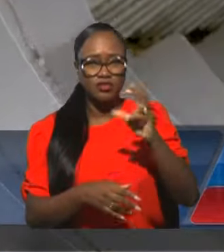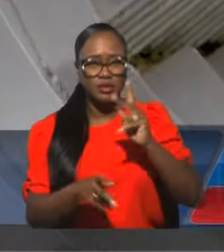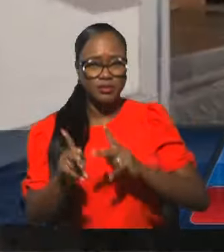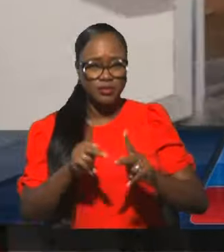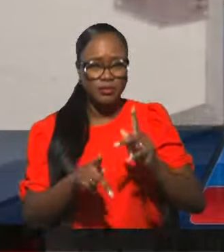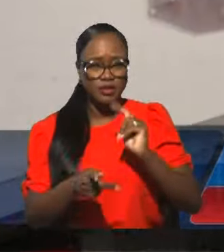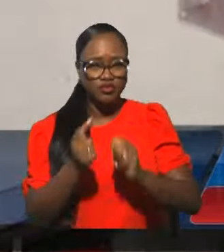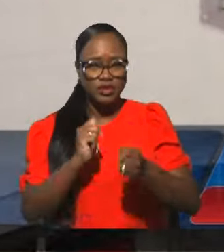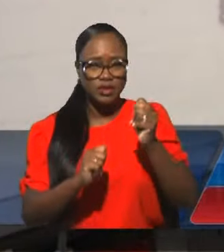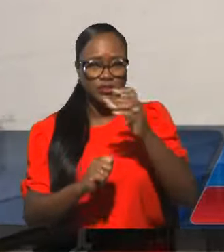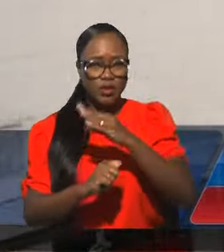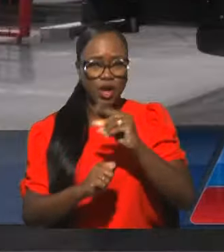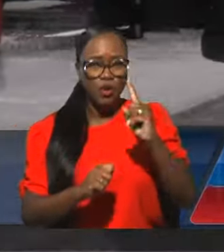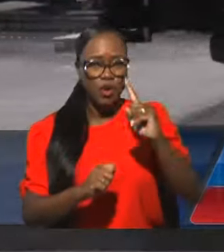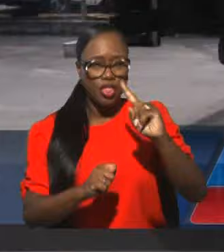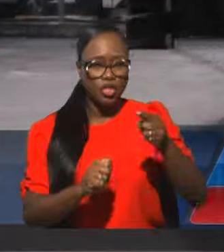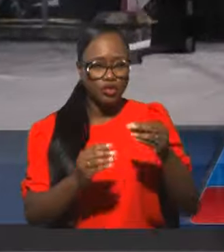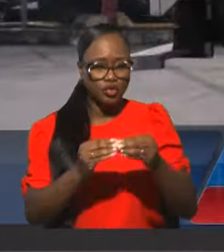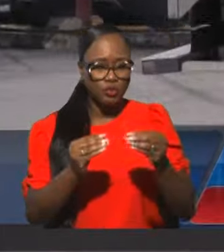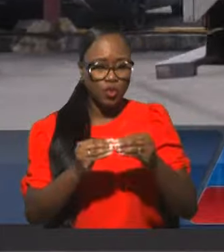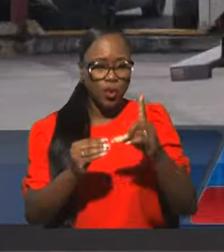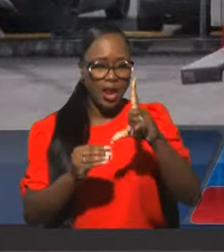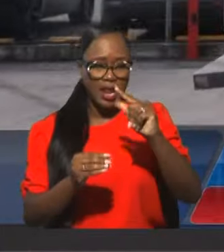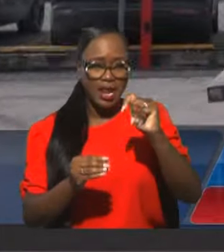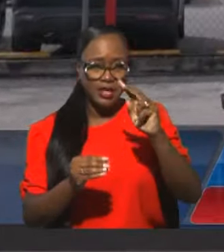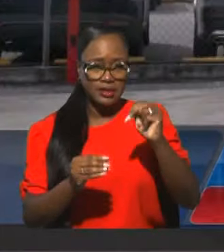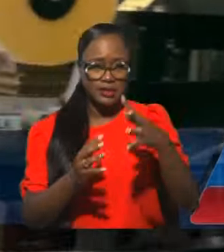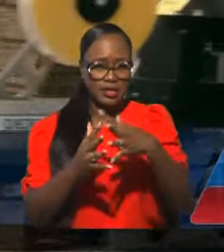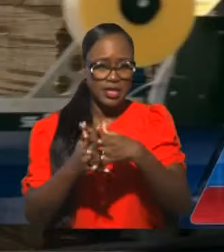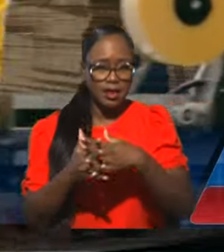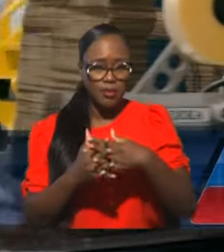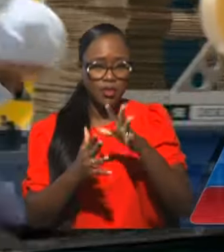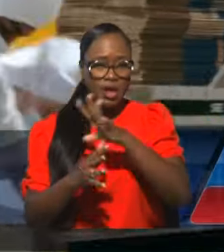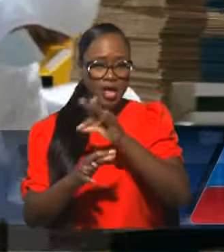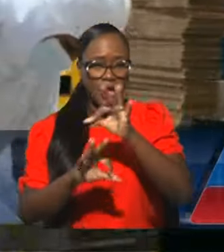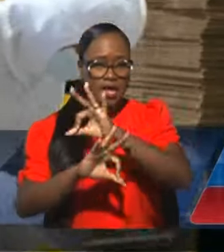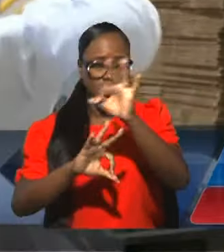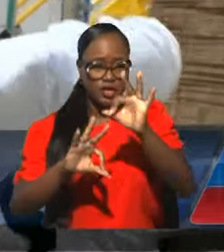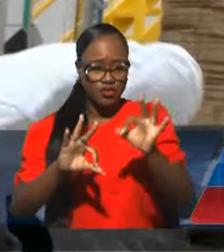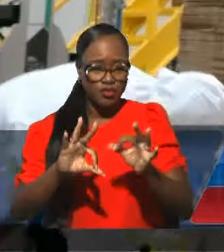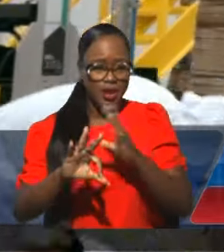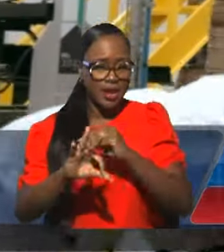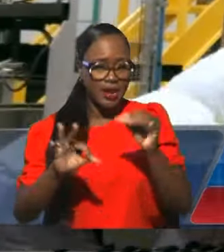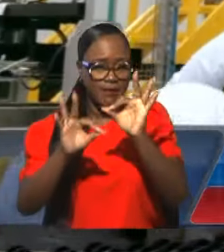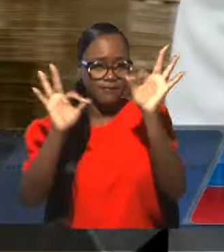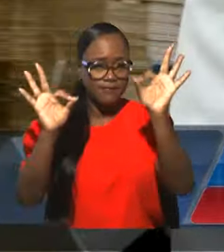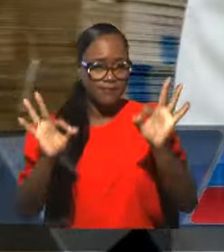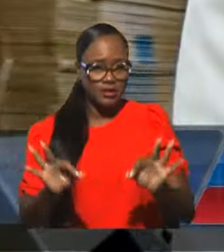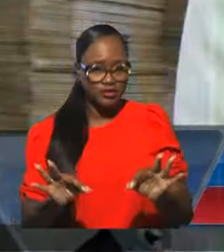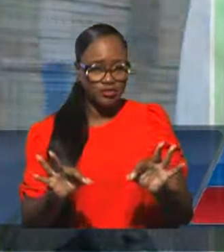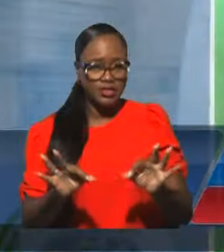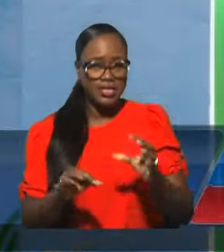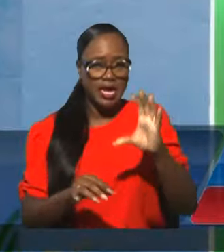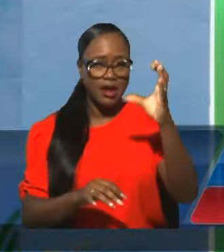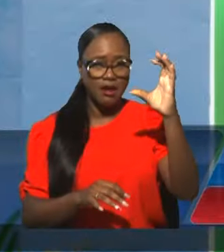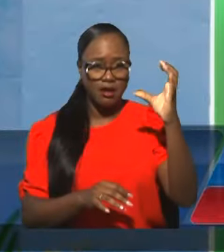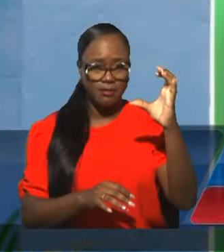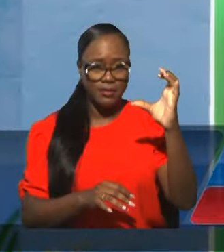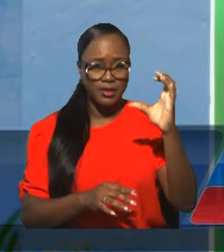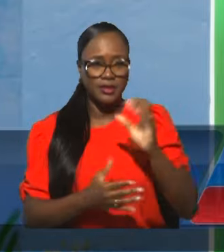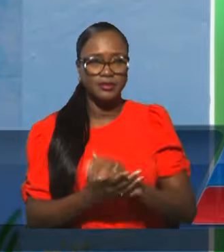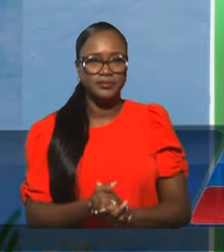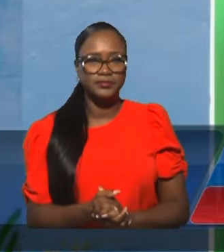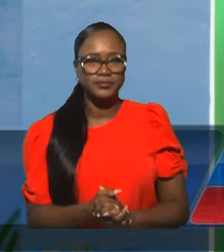and almost 1,000 more in Latin America and the Caribbean, as well as in its external manufacturing in Malta and Colombia. Added to